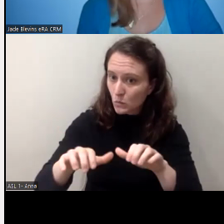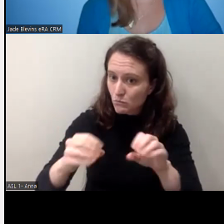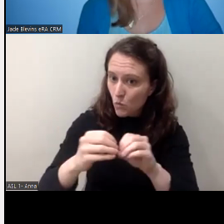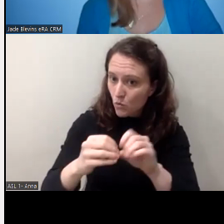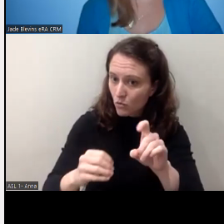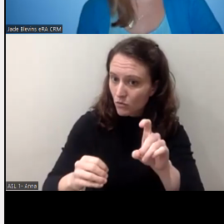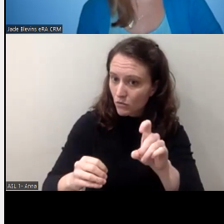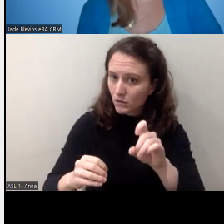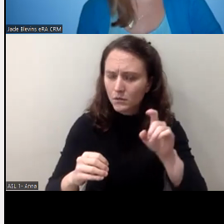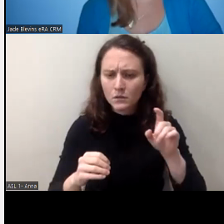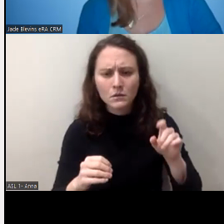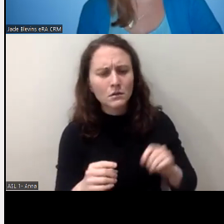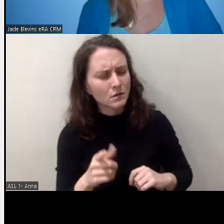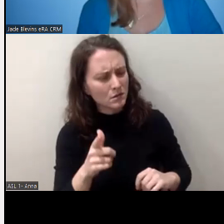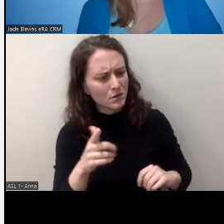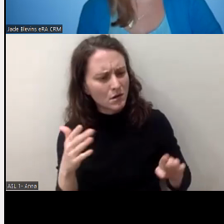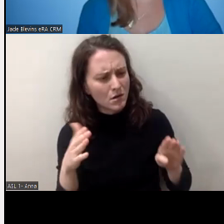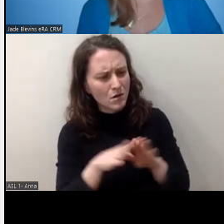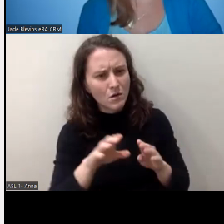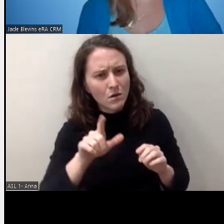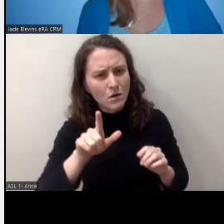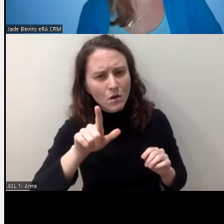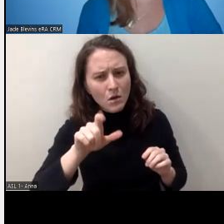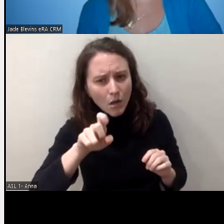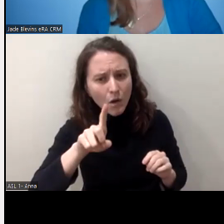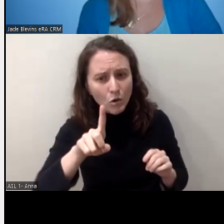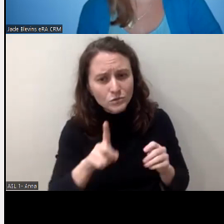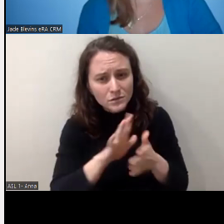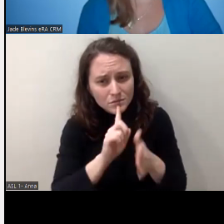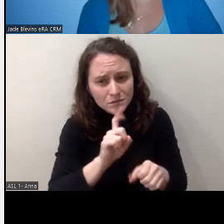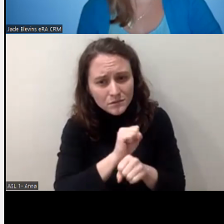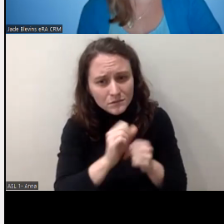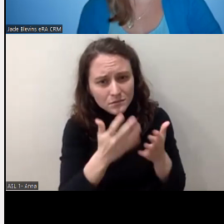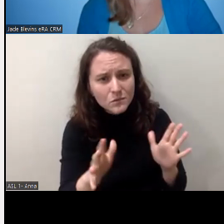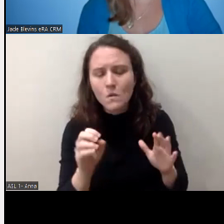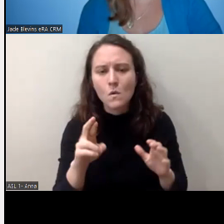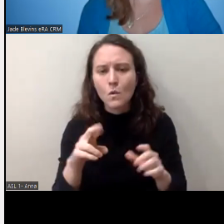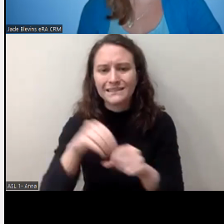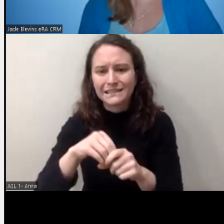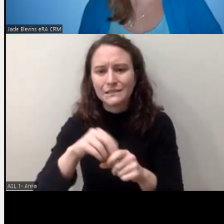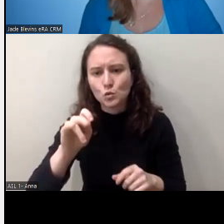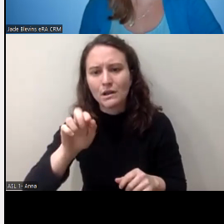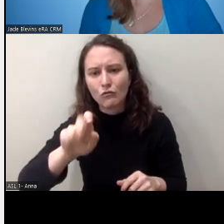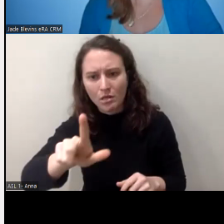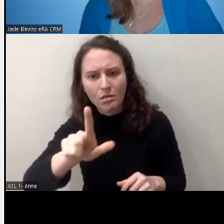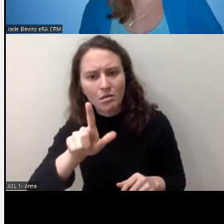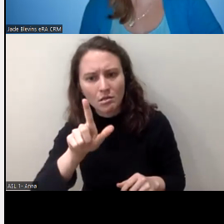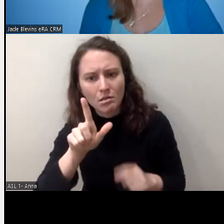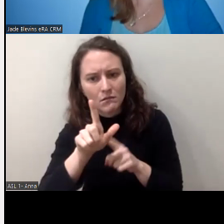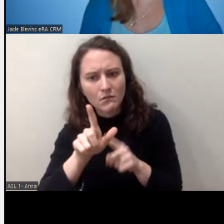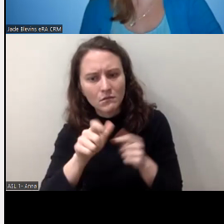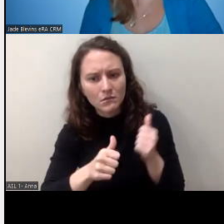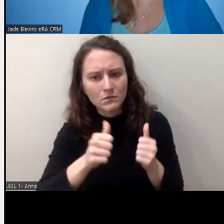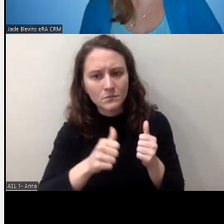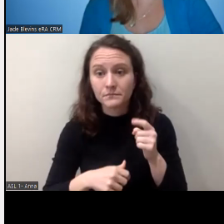is it closed or is it in unilateral closeout? Yeah, that would be the question. So if it is in unilateral closeout,